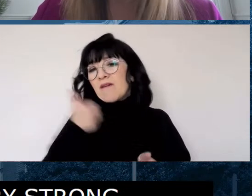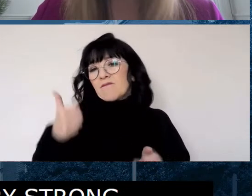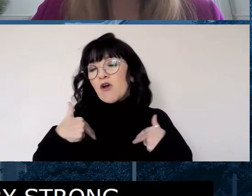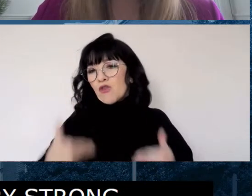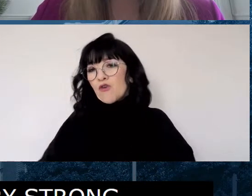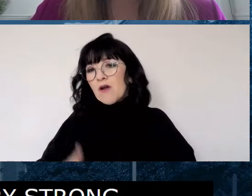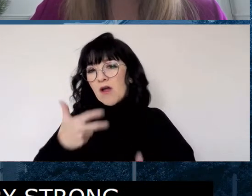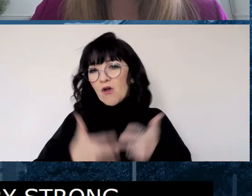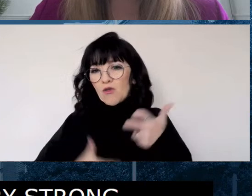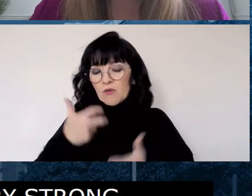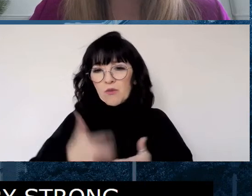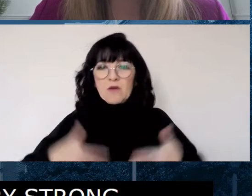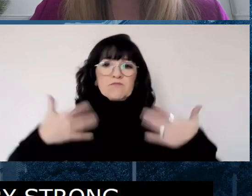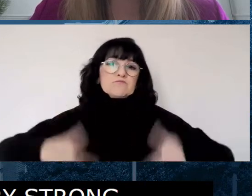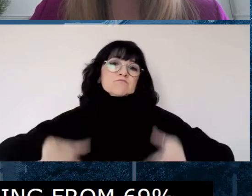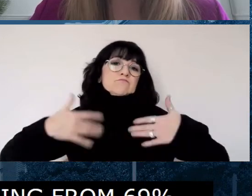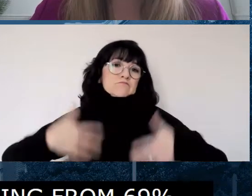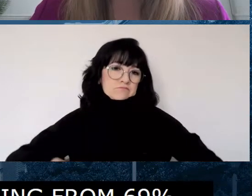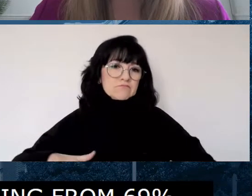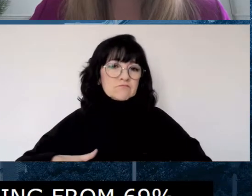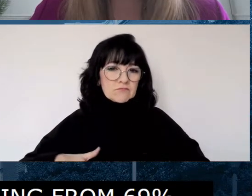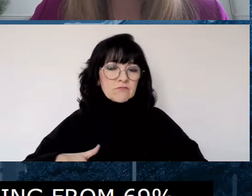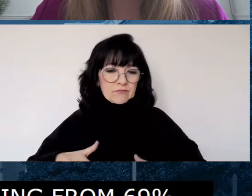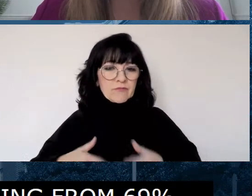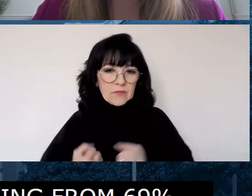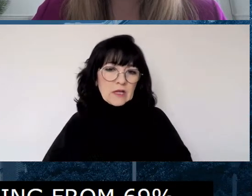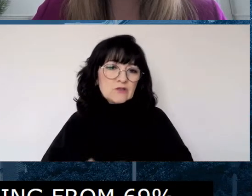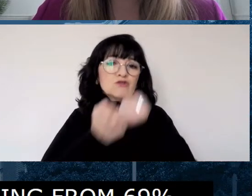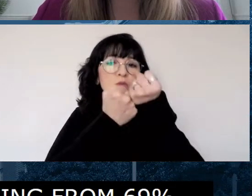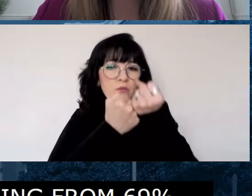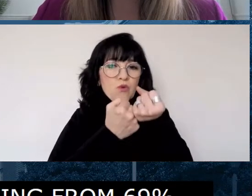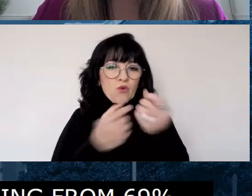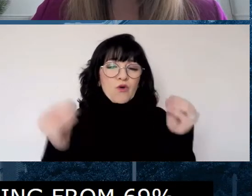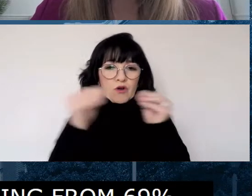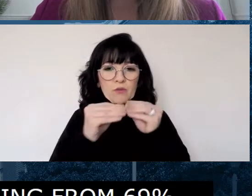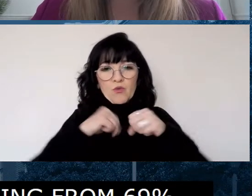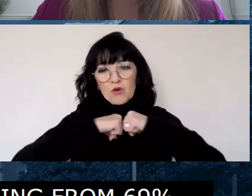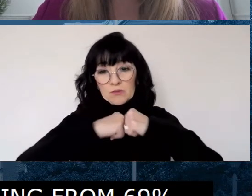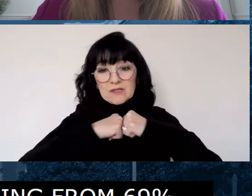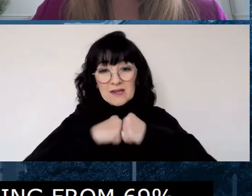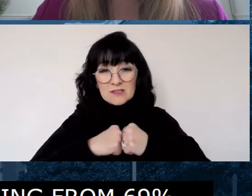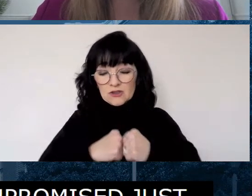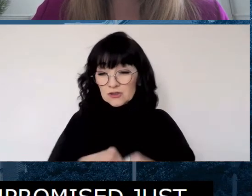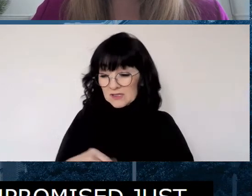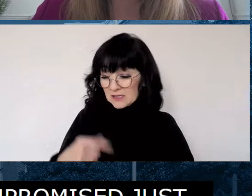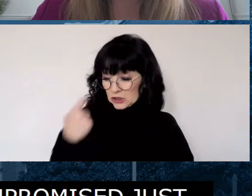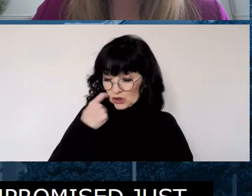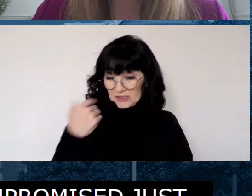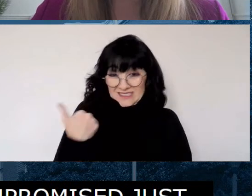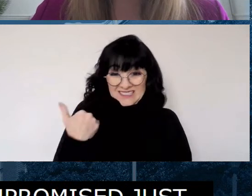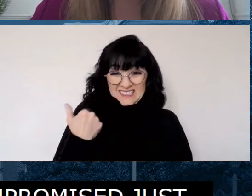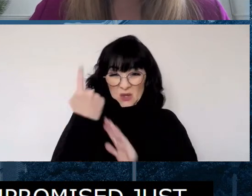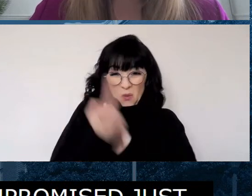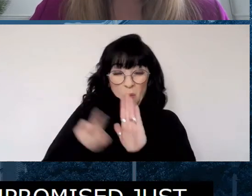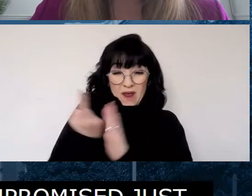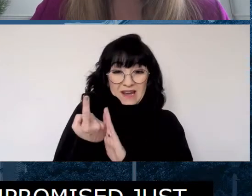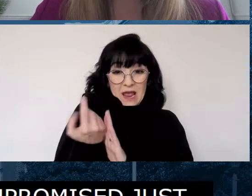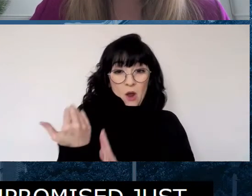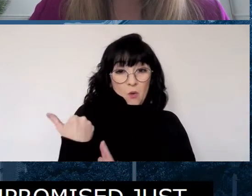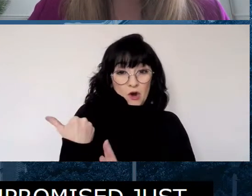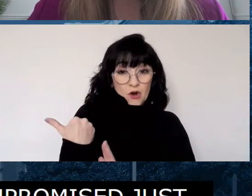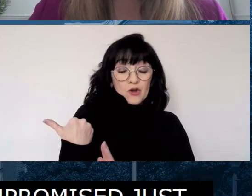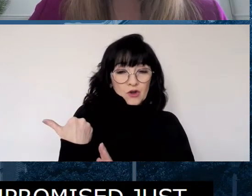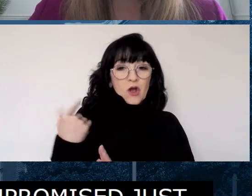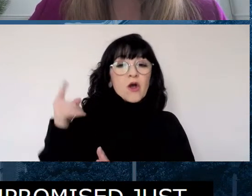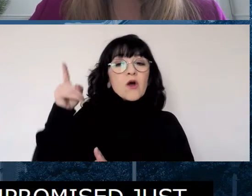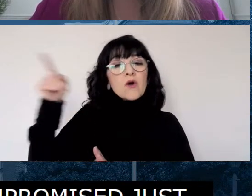Just about an hour ago, as the CDC released yet another study looking at individuals 18 years and